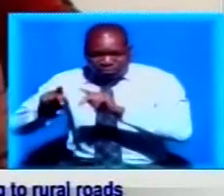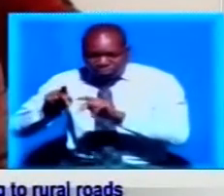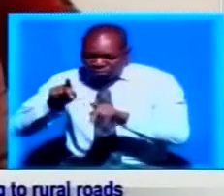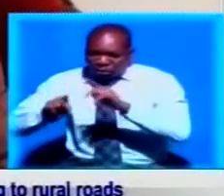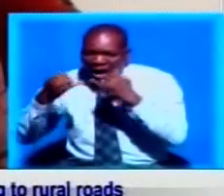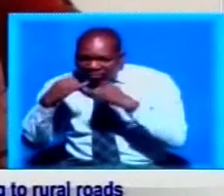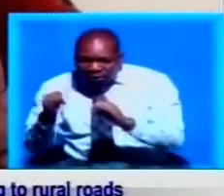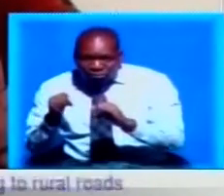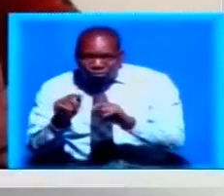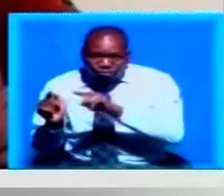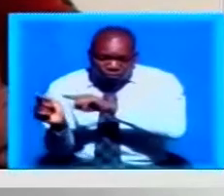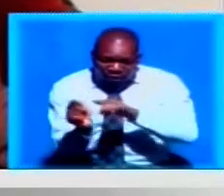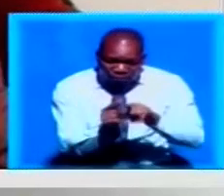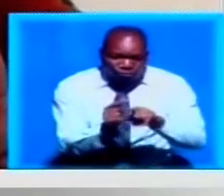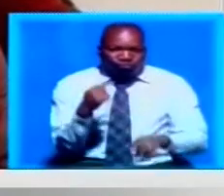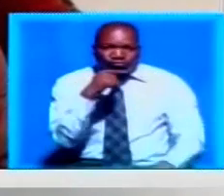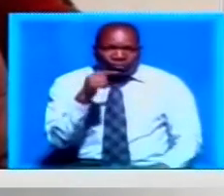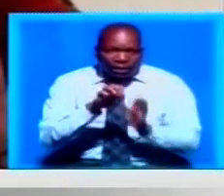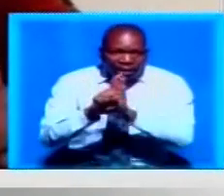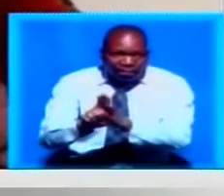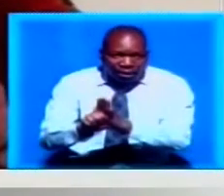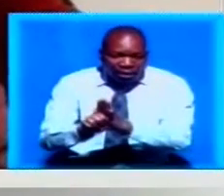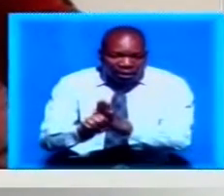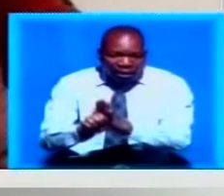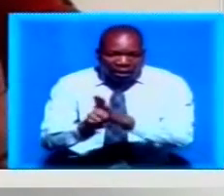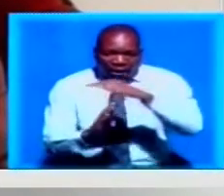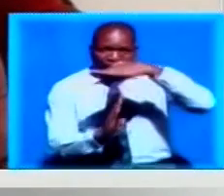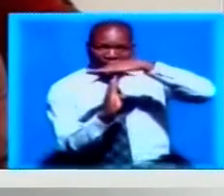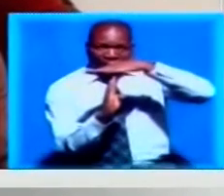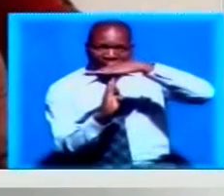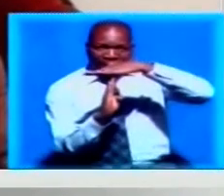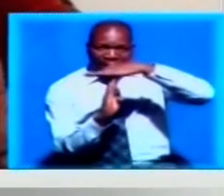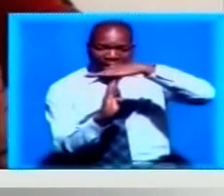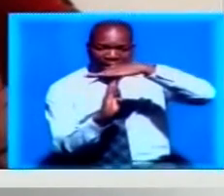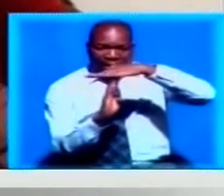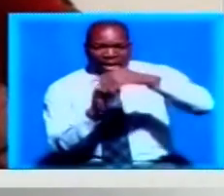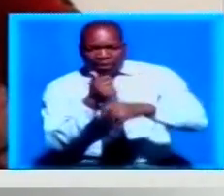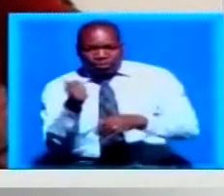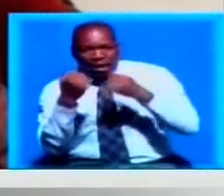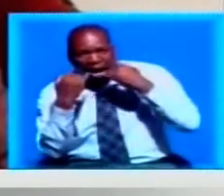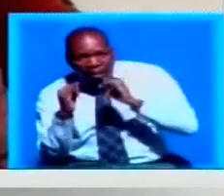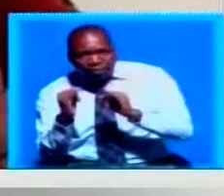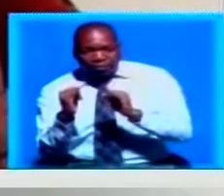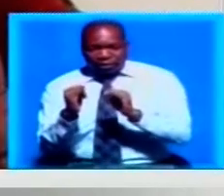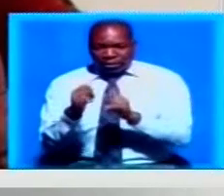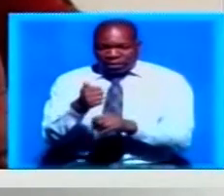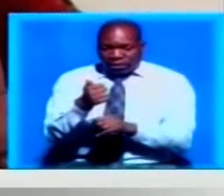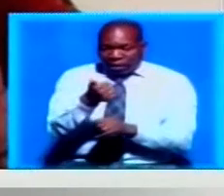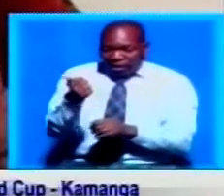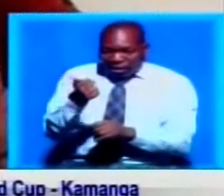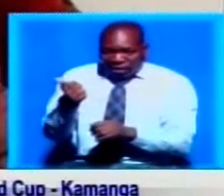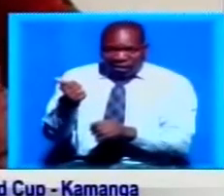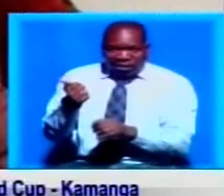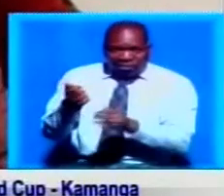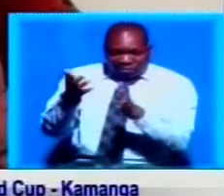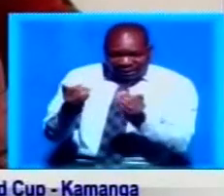Teaching Council of Zambia. For example, regarding the deadlines and other pieces of information, some people are attempting to